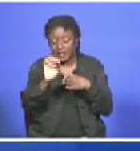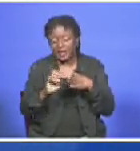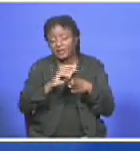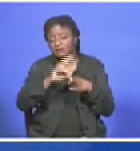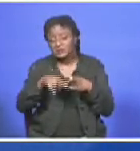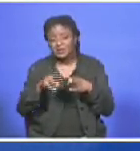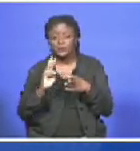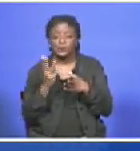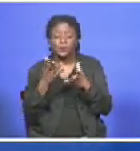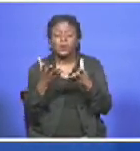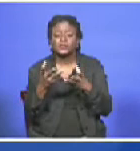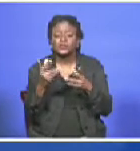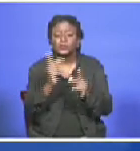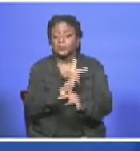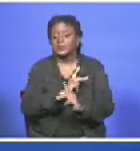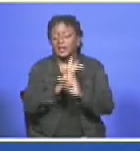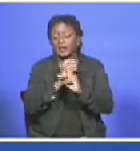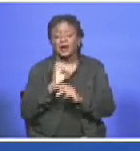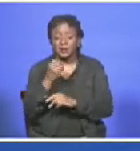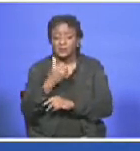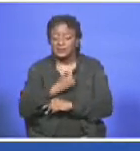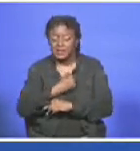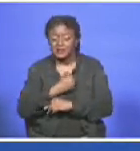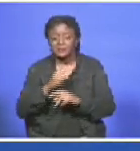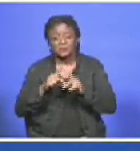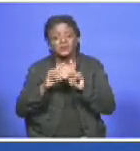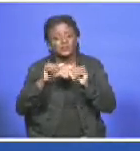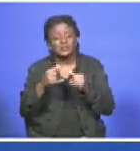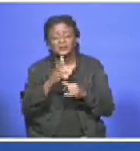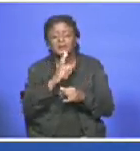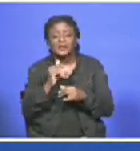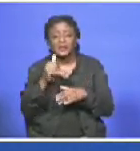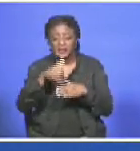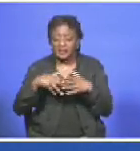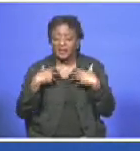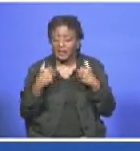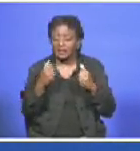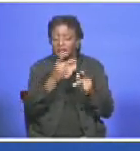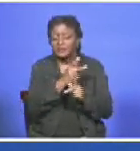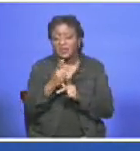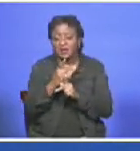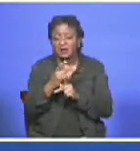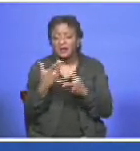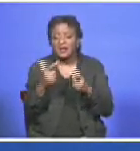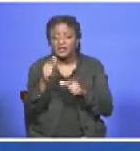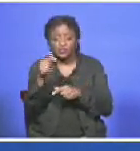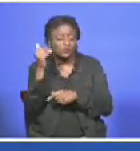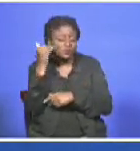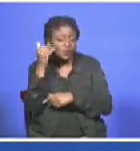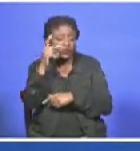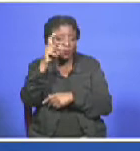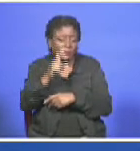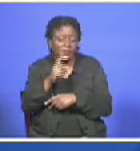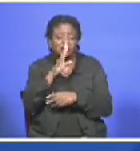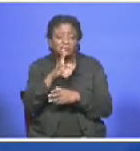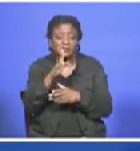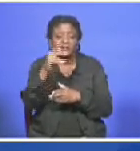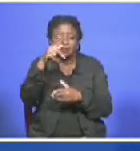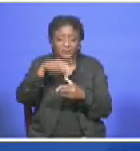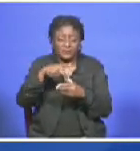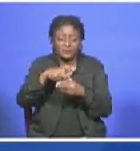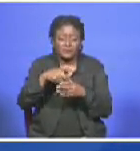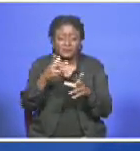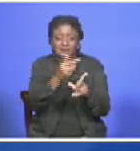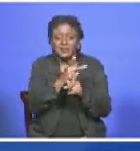protect ourselves, but I think, just being a part of healthcare as a whole lets you know that you have to be a part of taking care